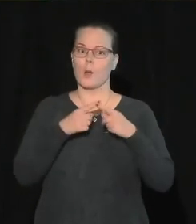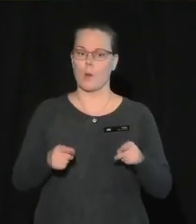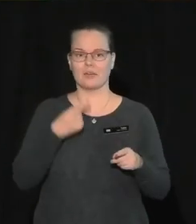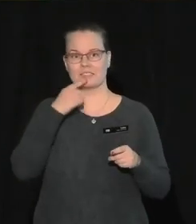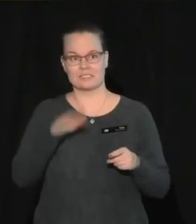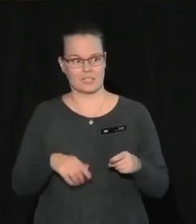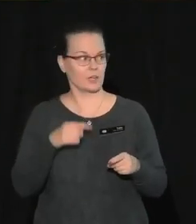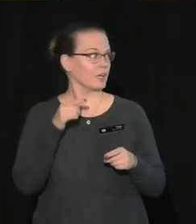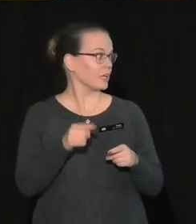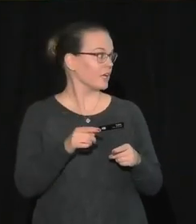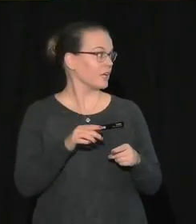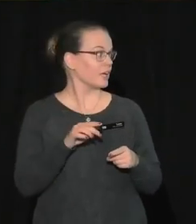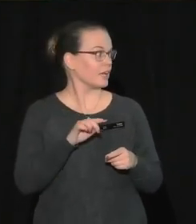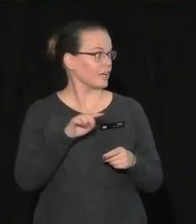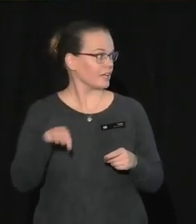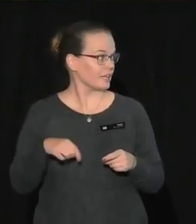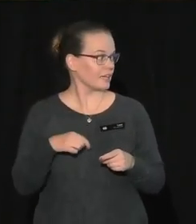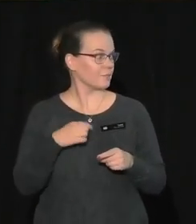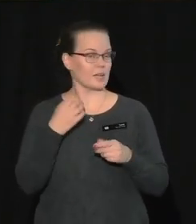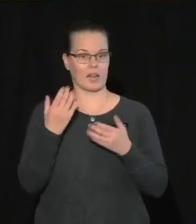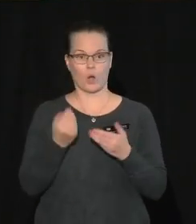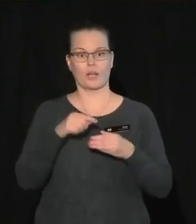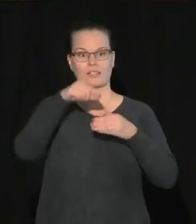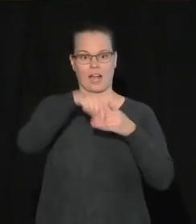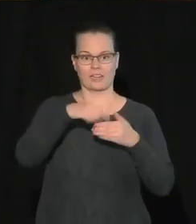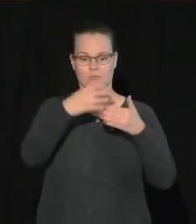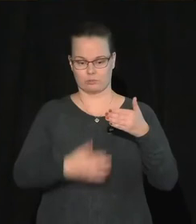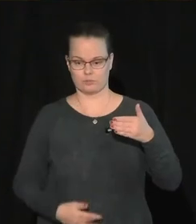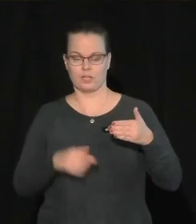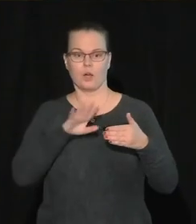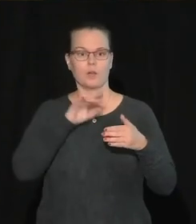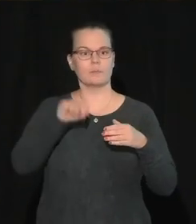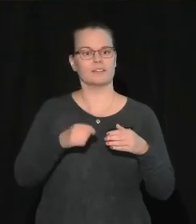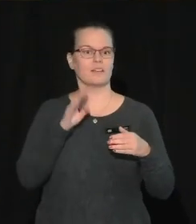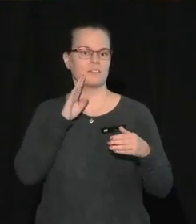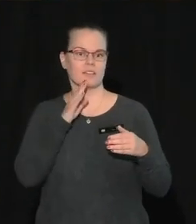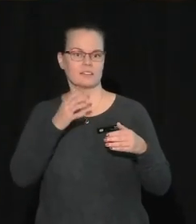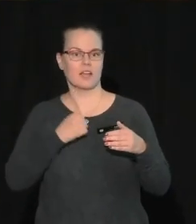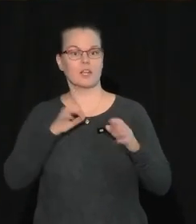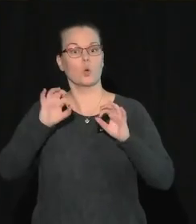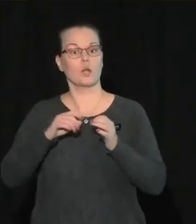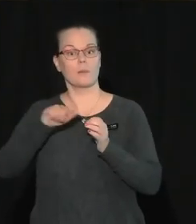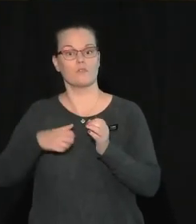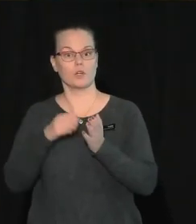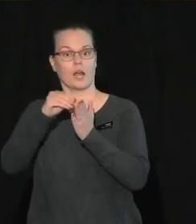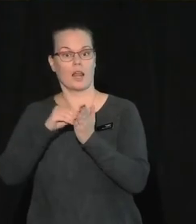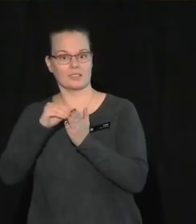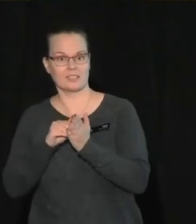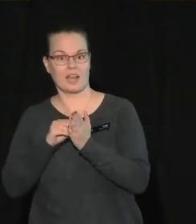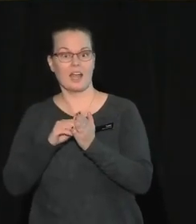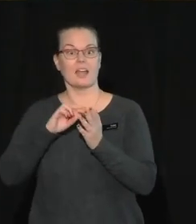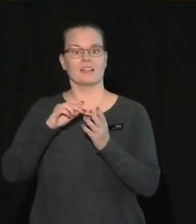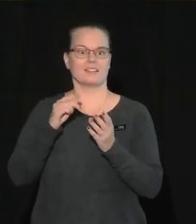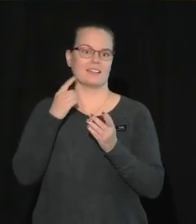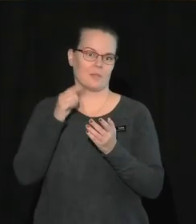we have got an Annex 6 that will indicate how to calculate those disproportionate